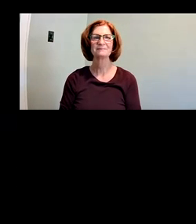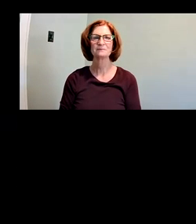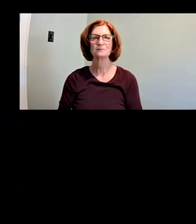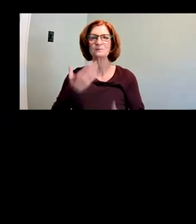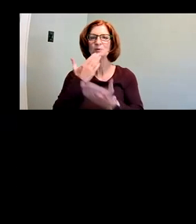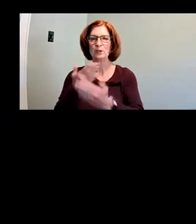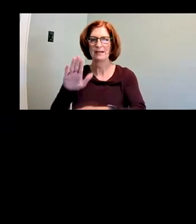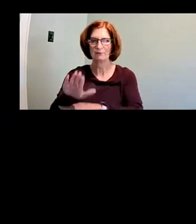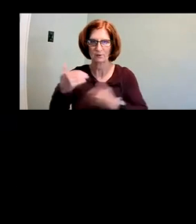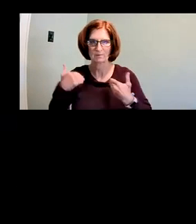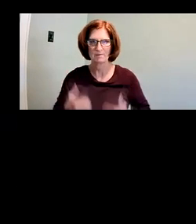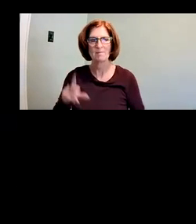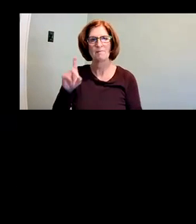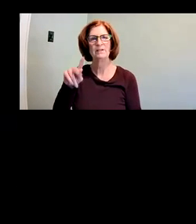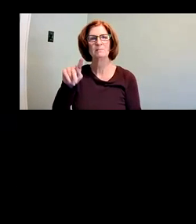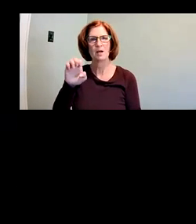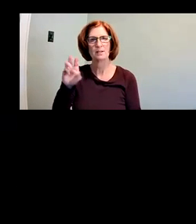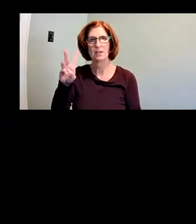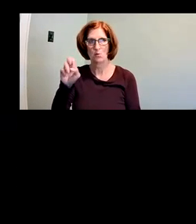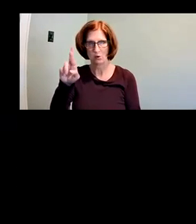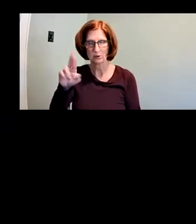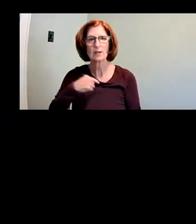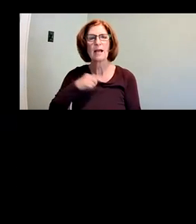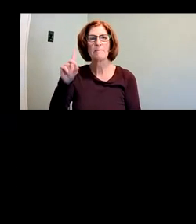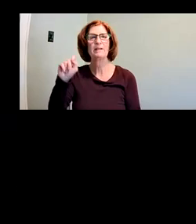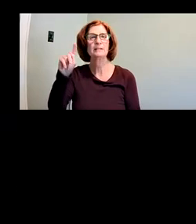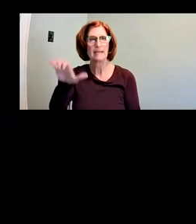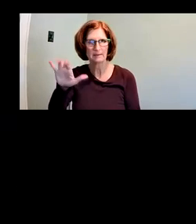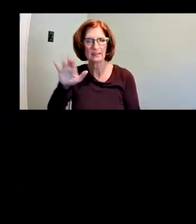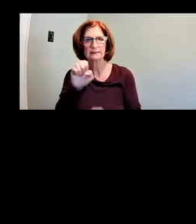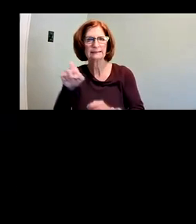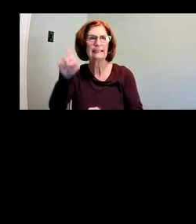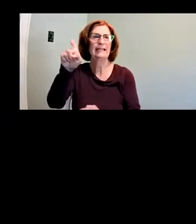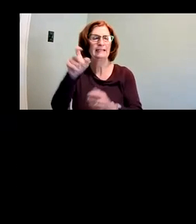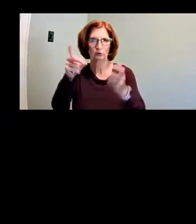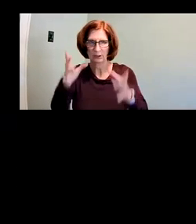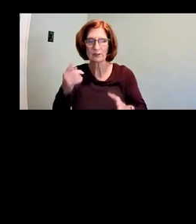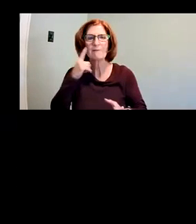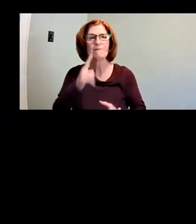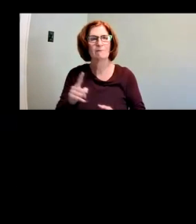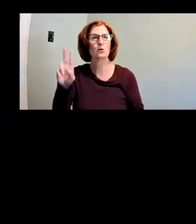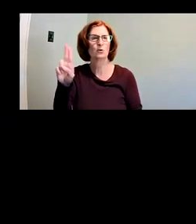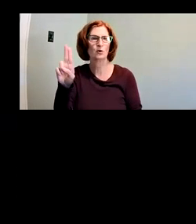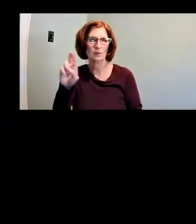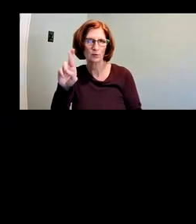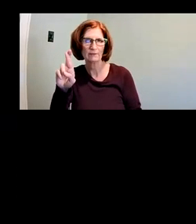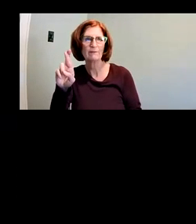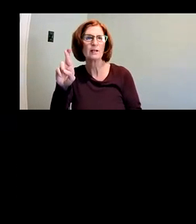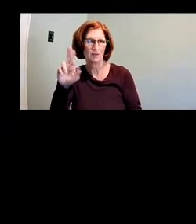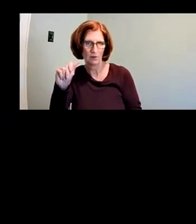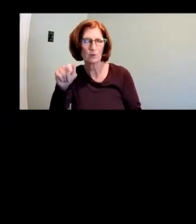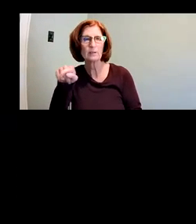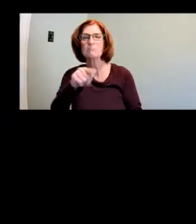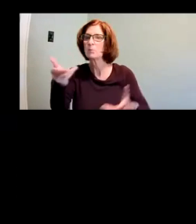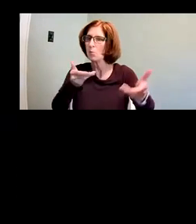Good afternoon. My name is Diamante Walker. I am the Deputy Executive Director of the Urban Redevelopment Authority, and I would like to welcome